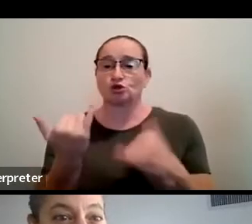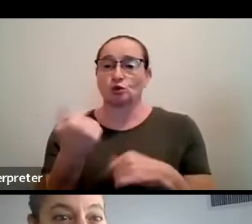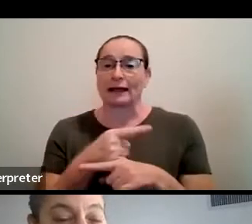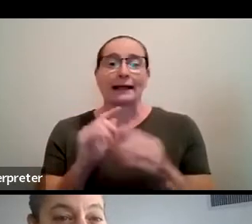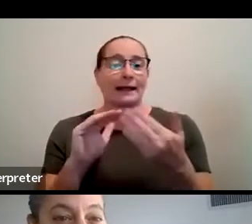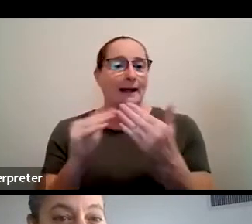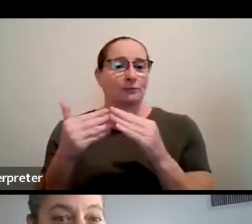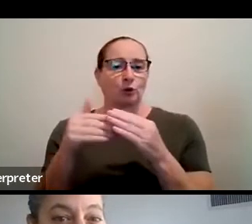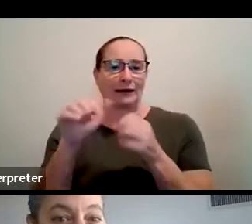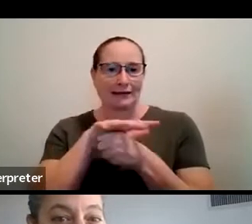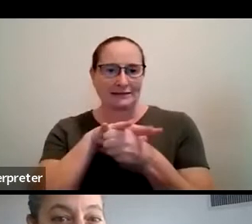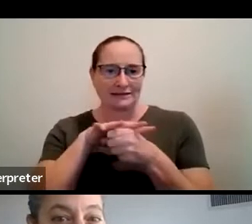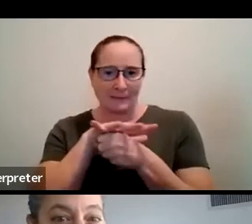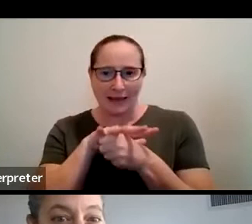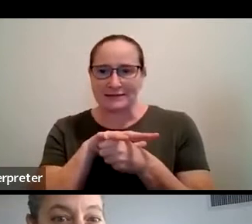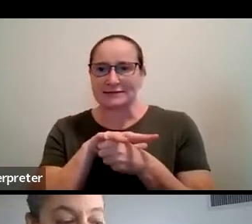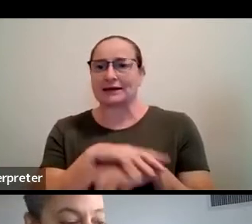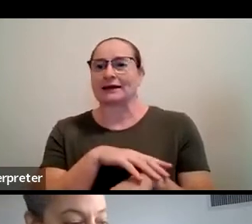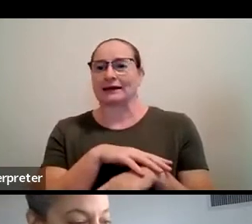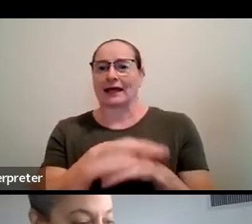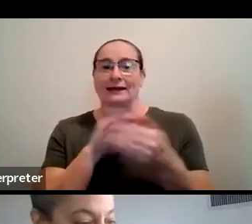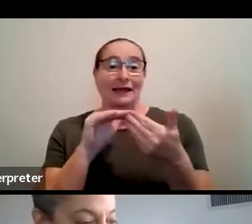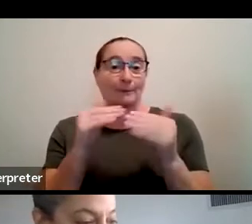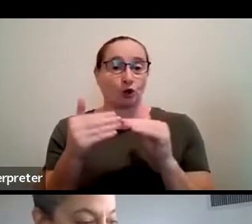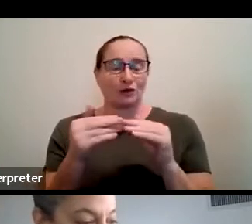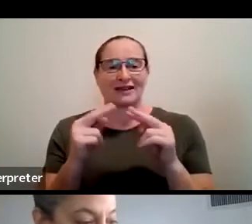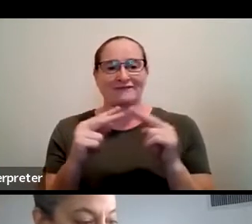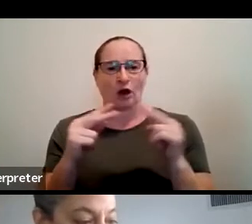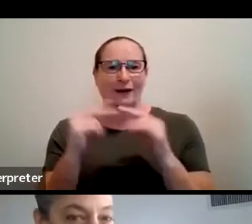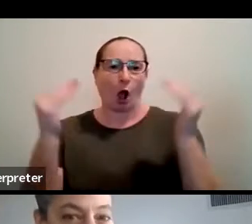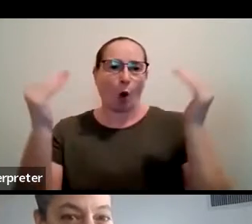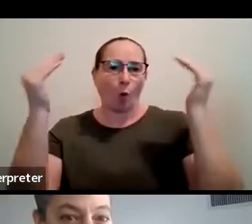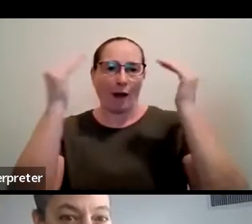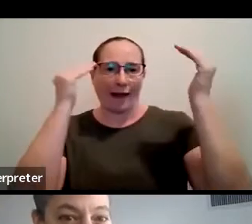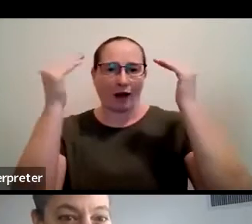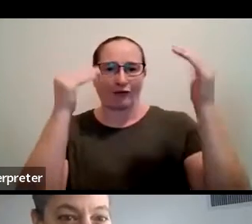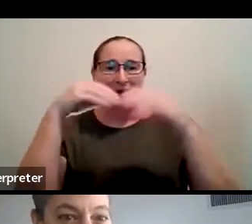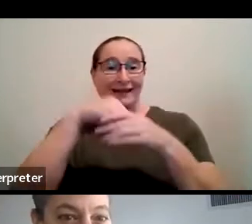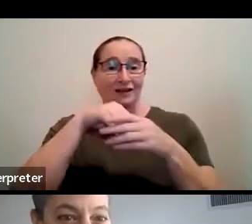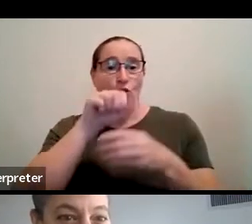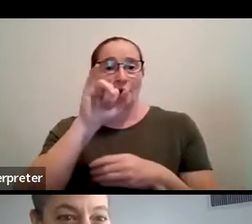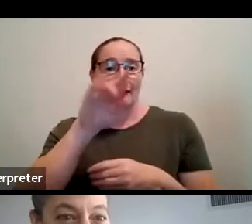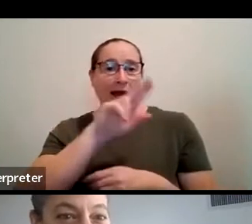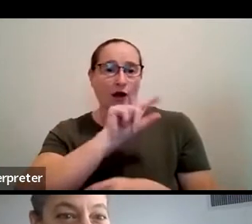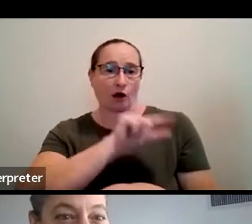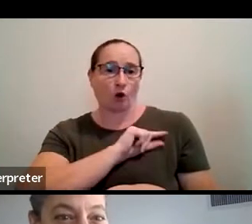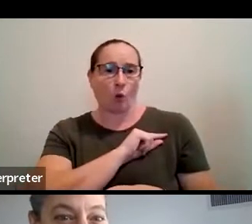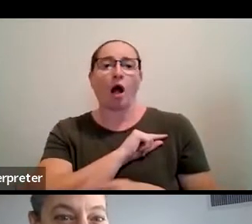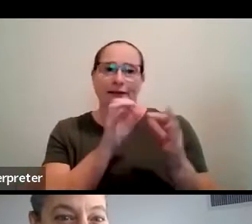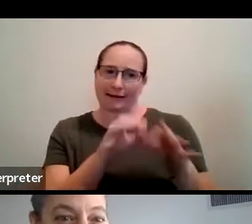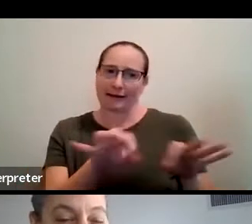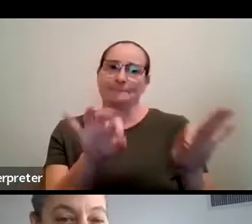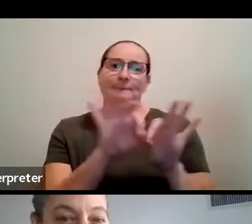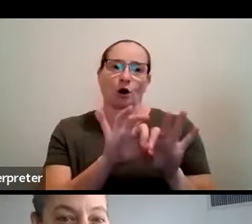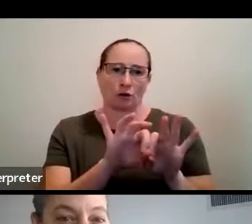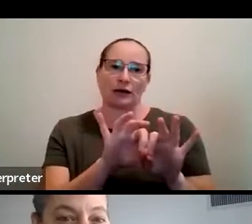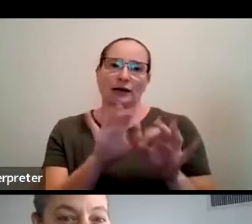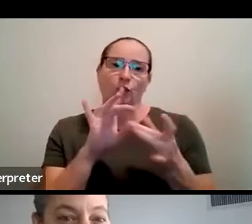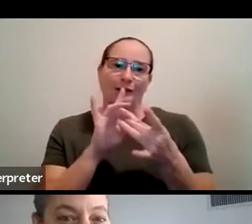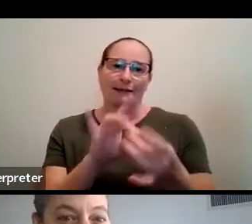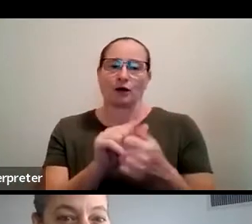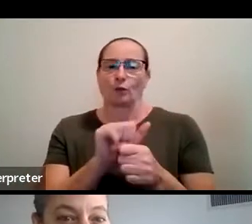community spaces and communities are very aware that indoor air quality matters when it comes to